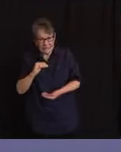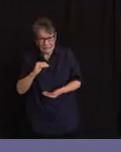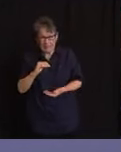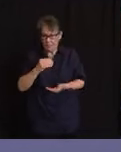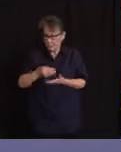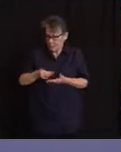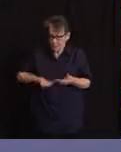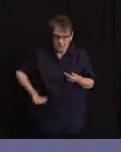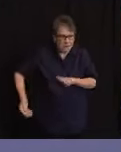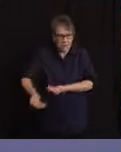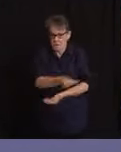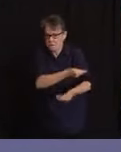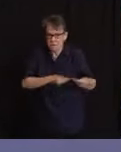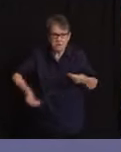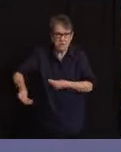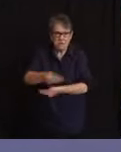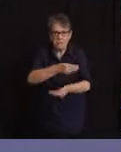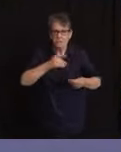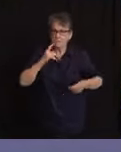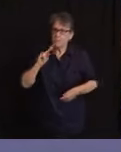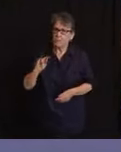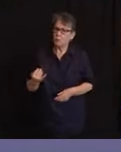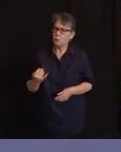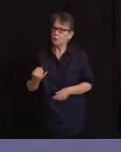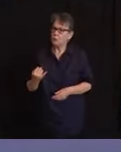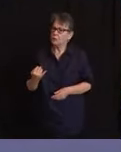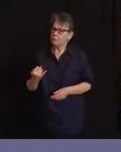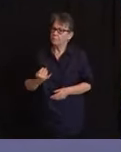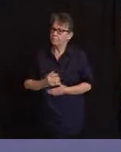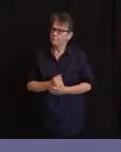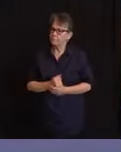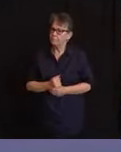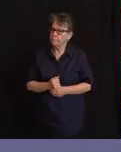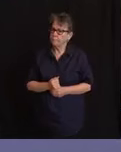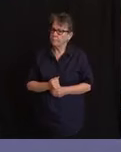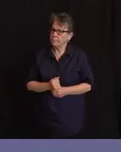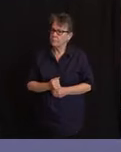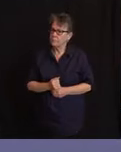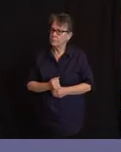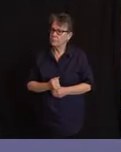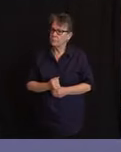I think I said it earlier, other than the loss of life, which is far too